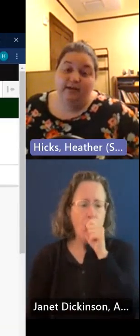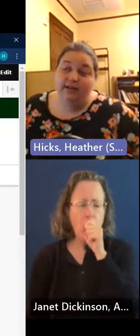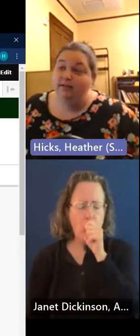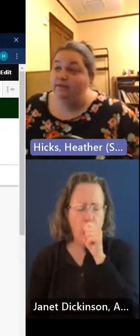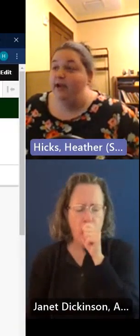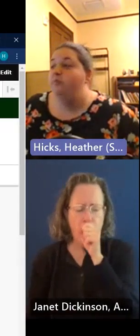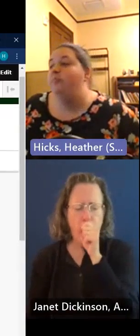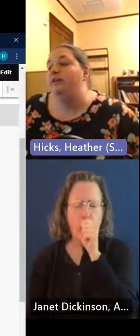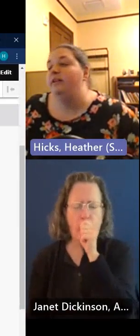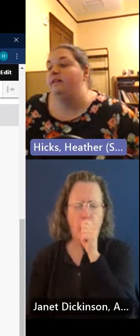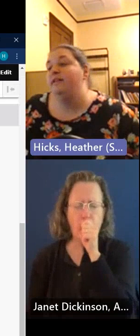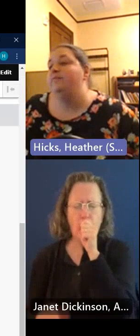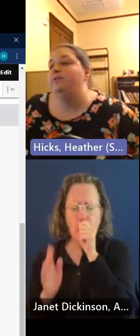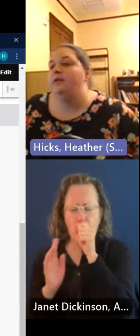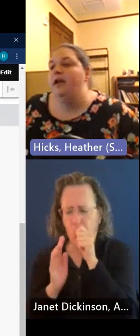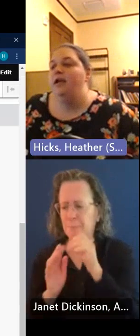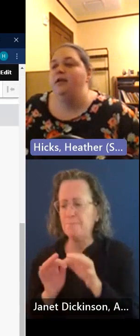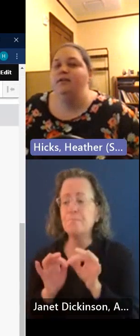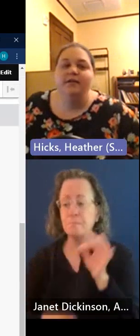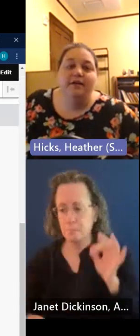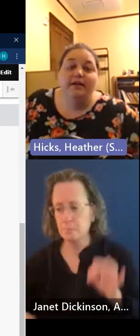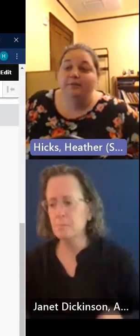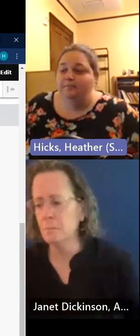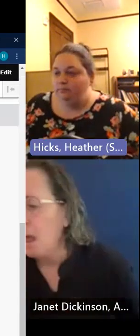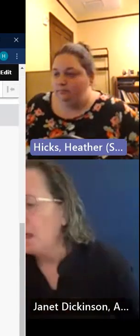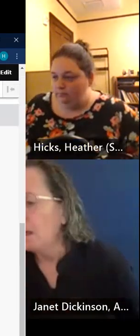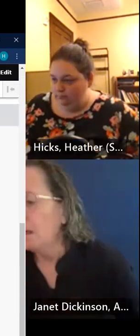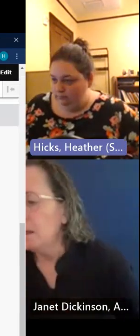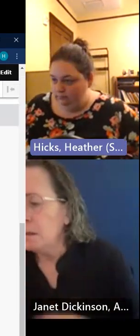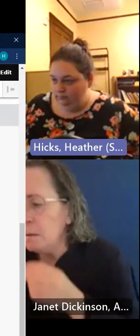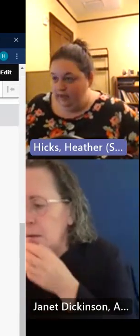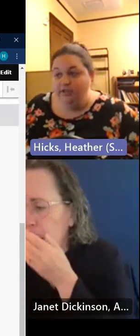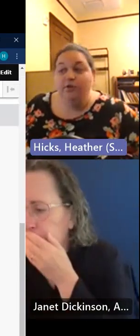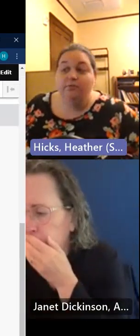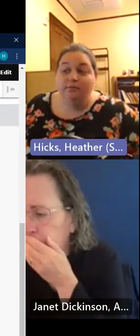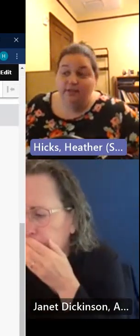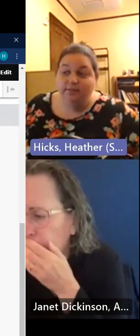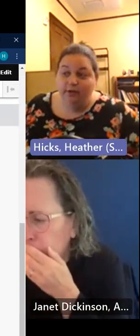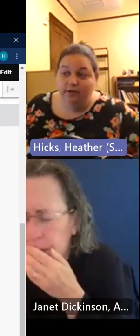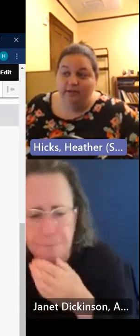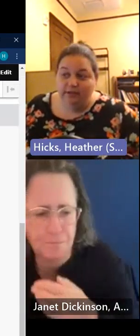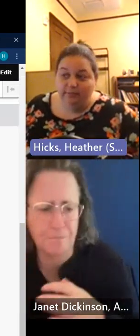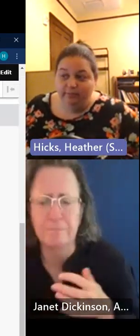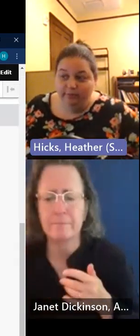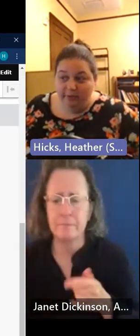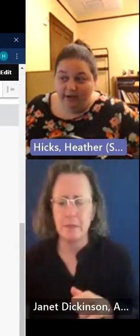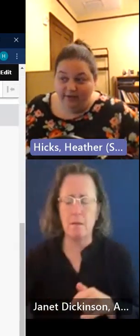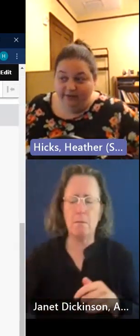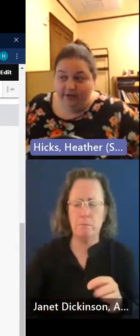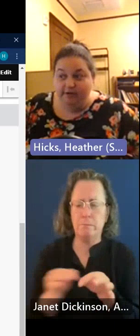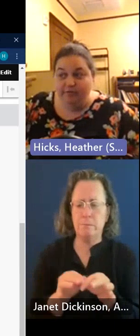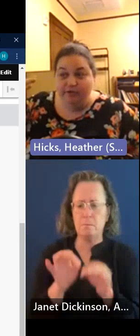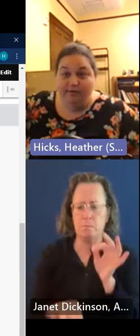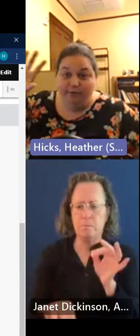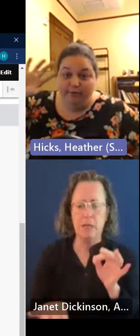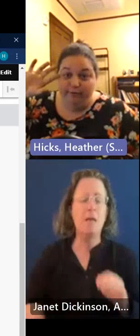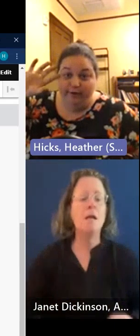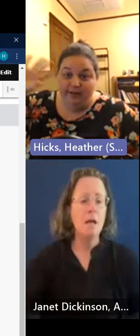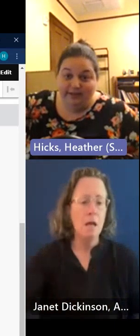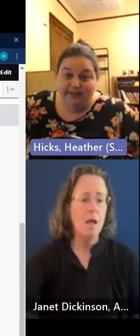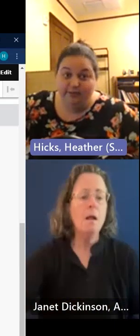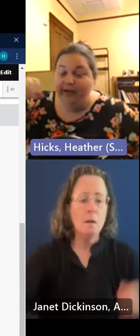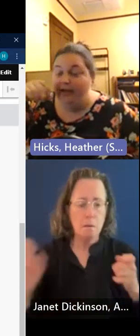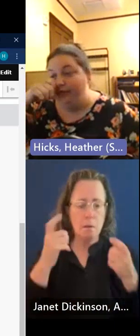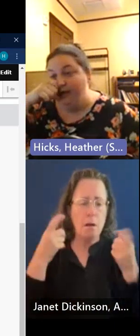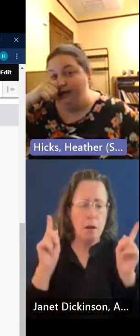mean, it was already fine, but it's accessible. Yay! And so this one works. The block configuration, when you hover over